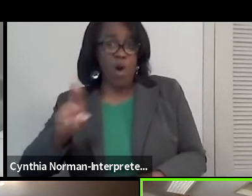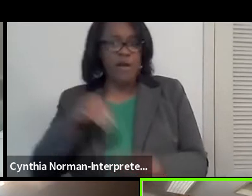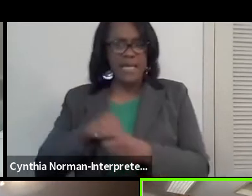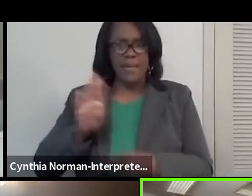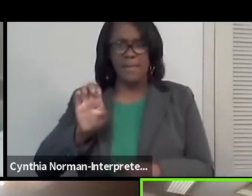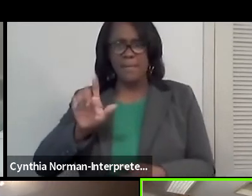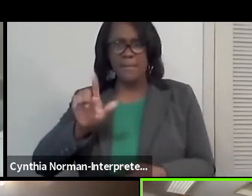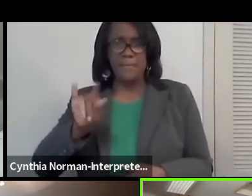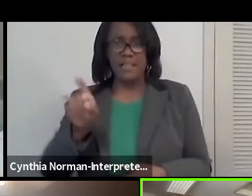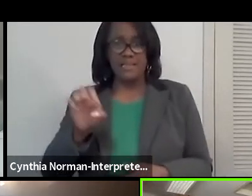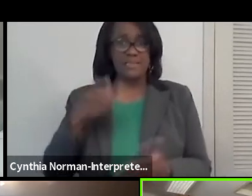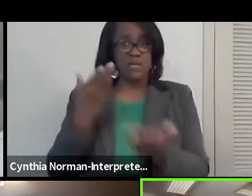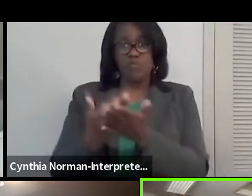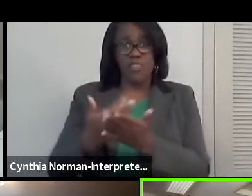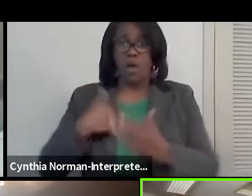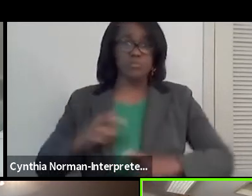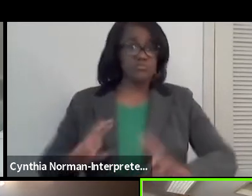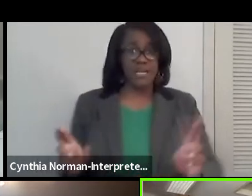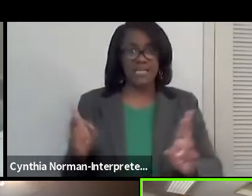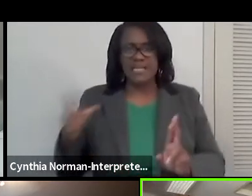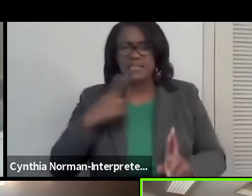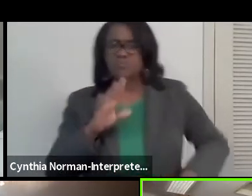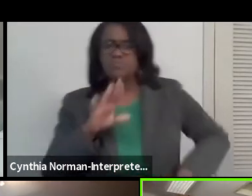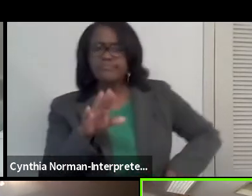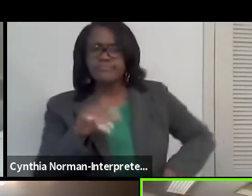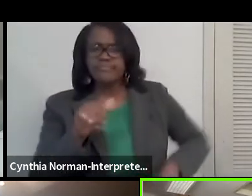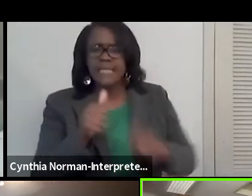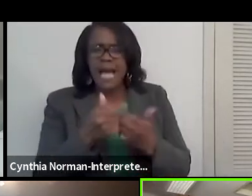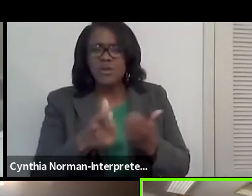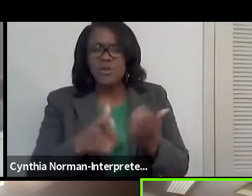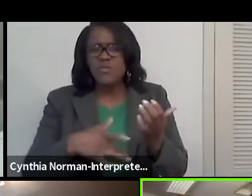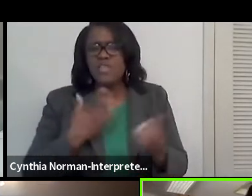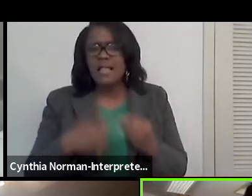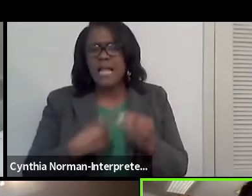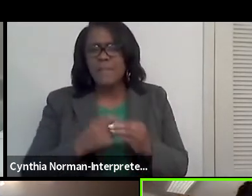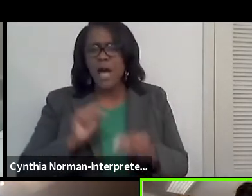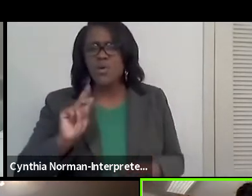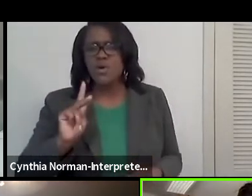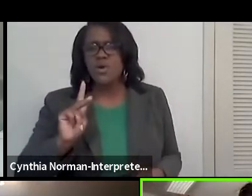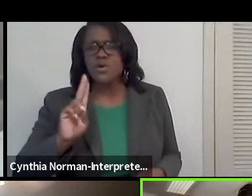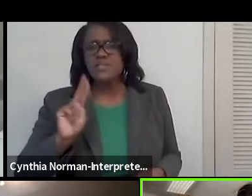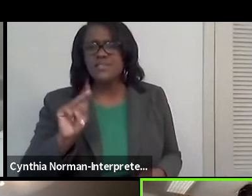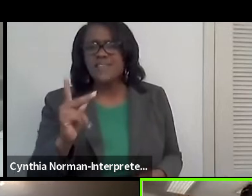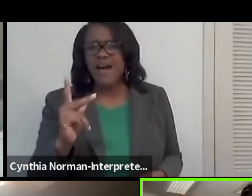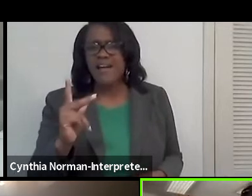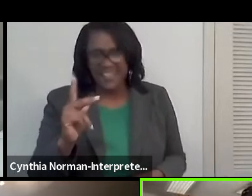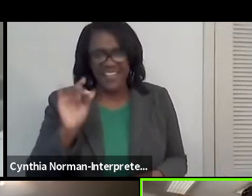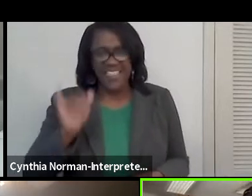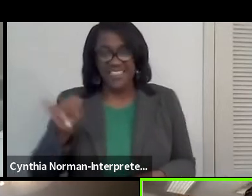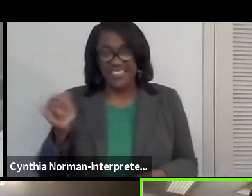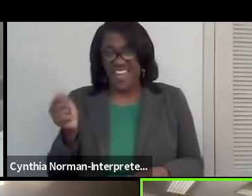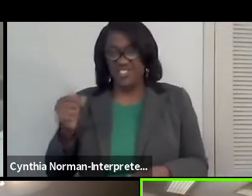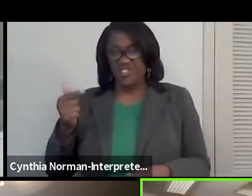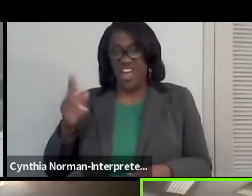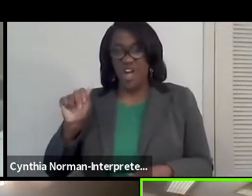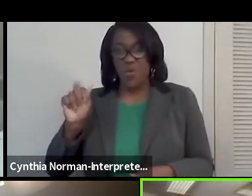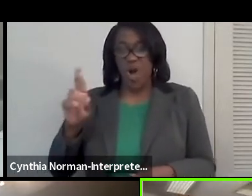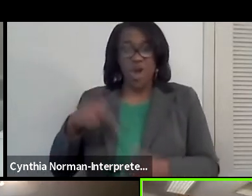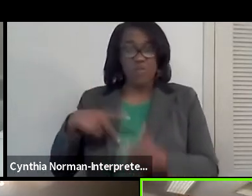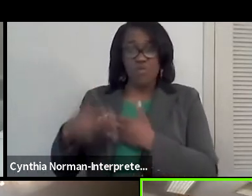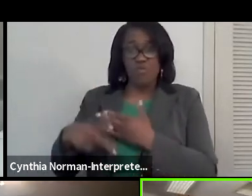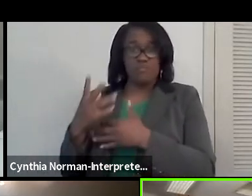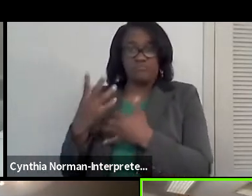well, I'm ready to go. And he said, well, how do you feel about skunks? Because the jaguar project fell through.